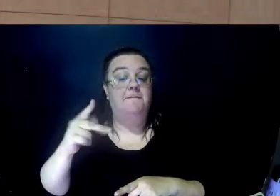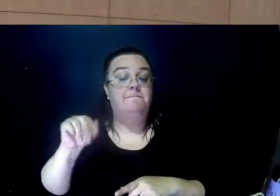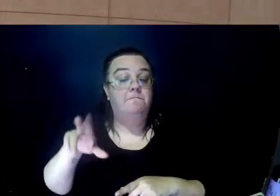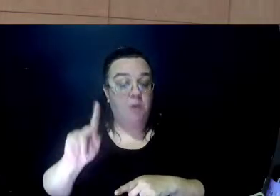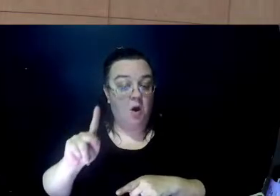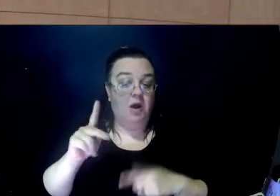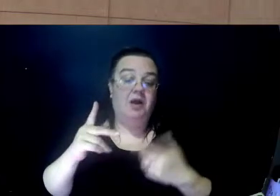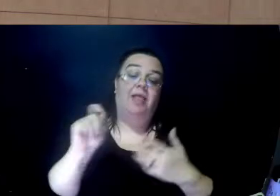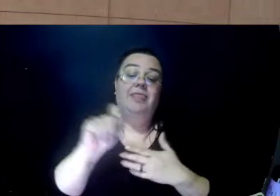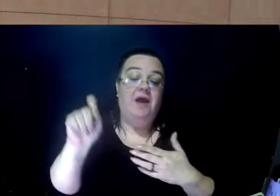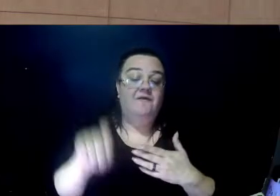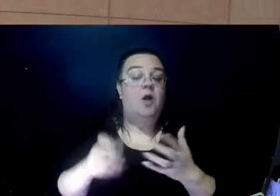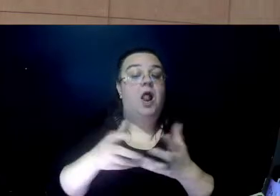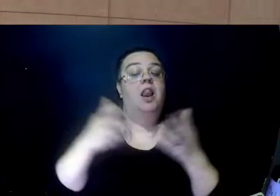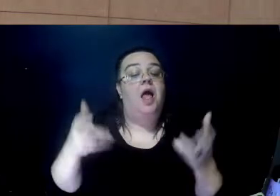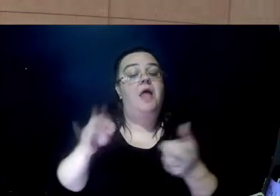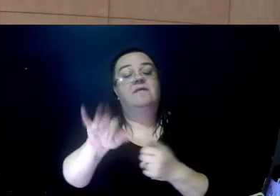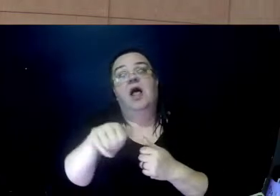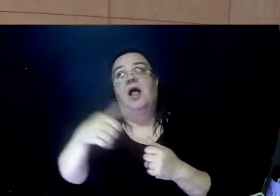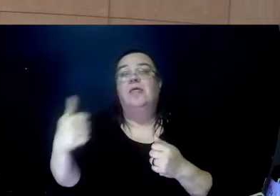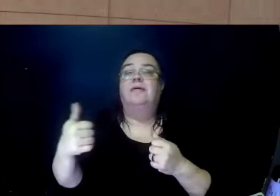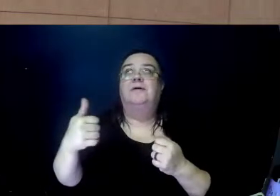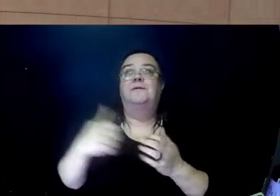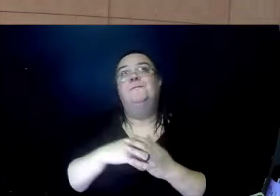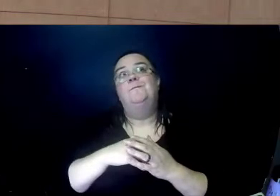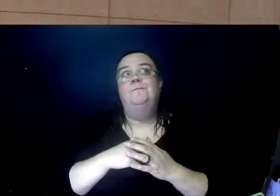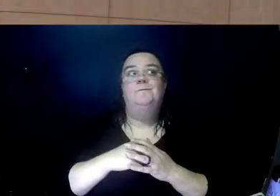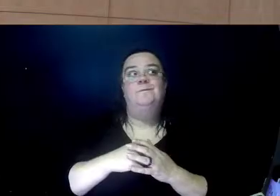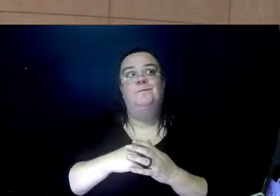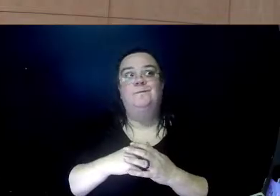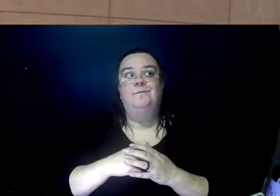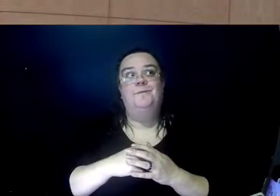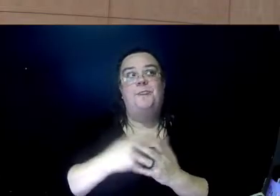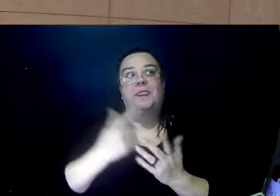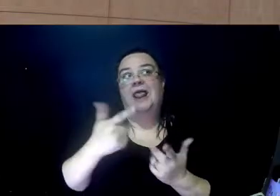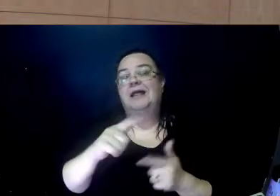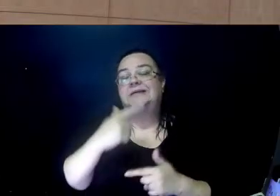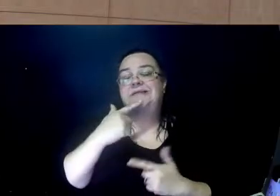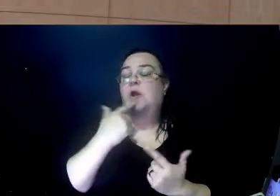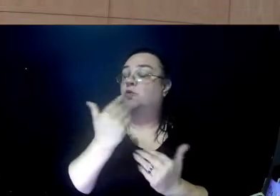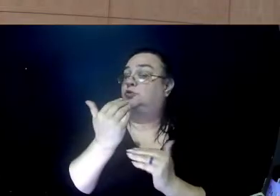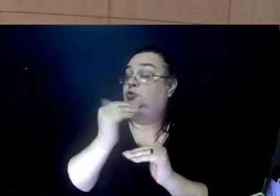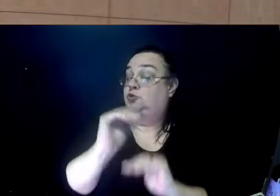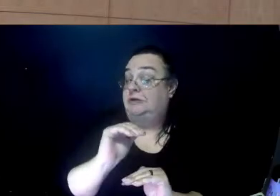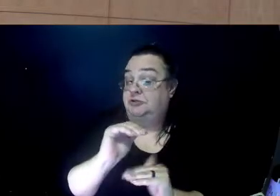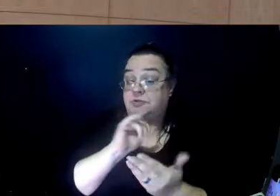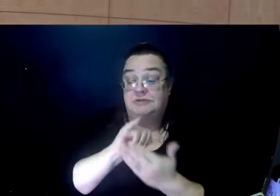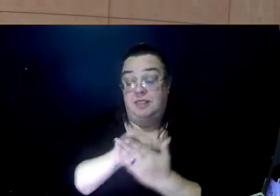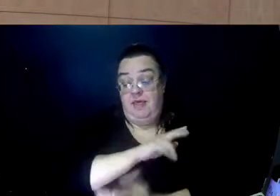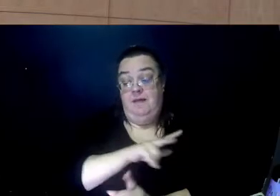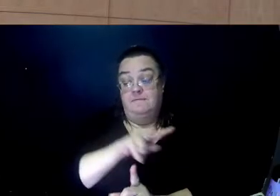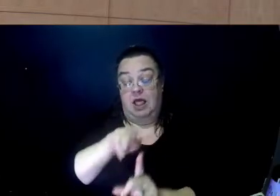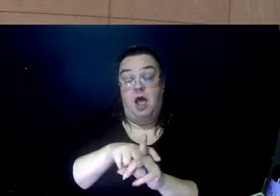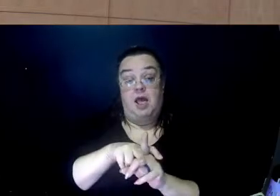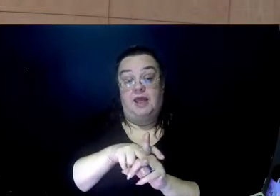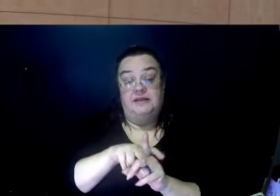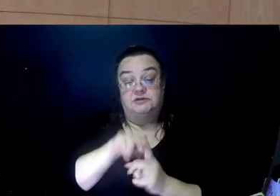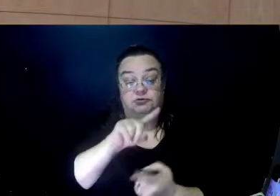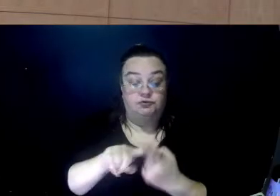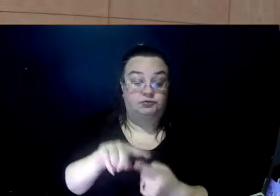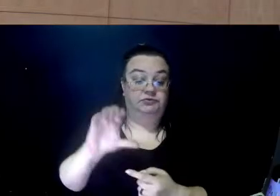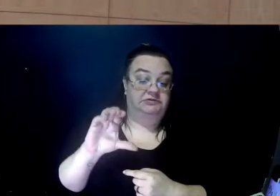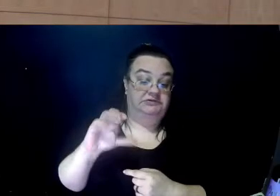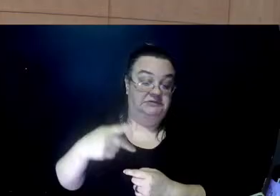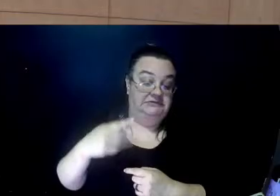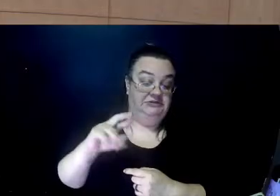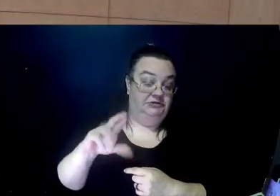other, let's say, restrictions that apply to CPRC when